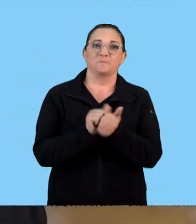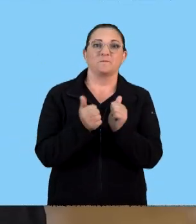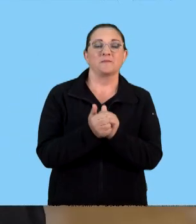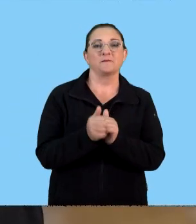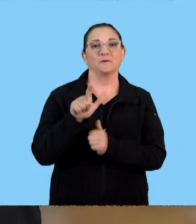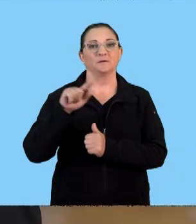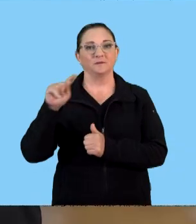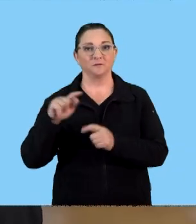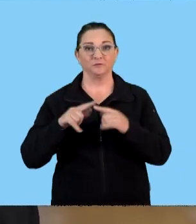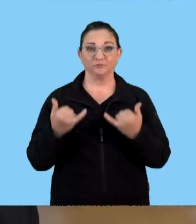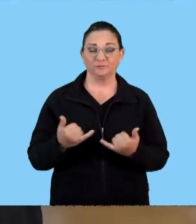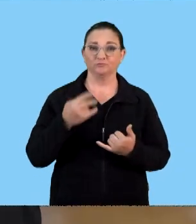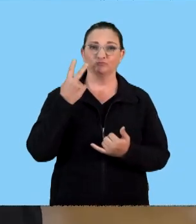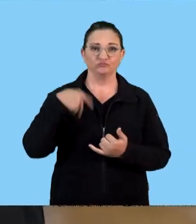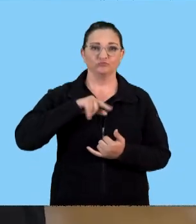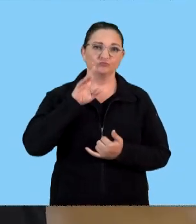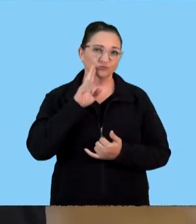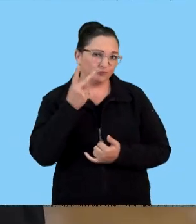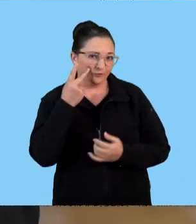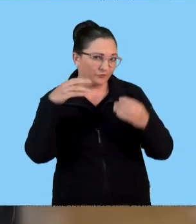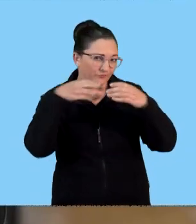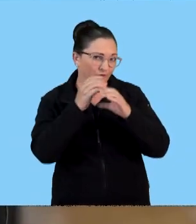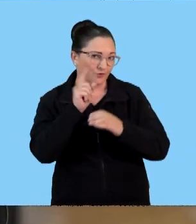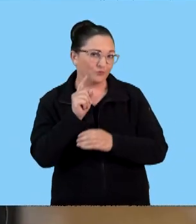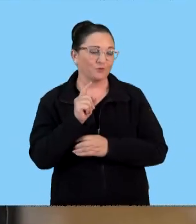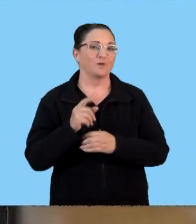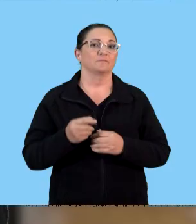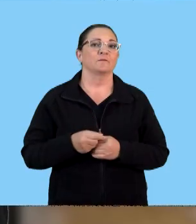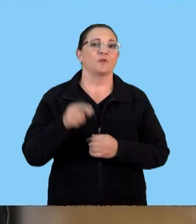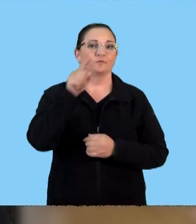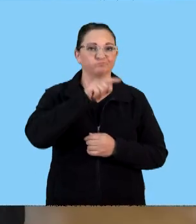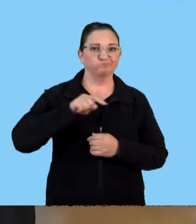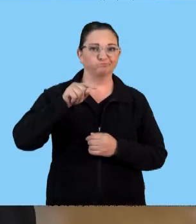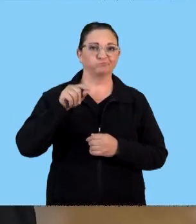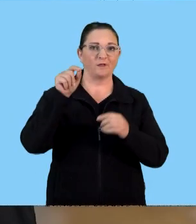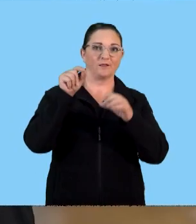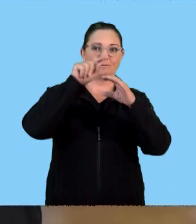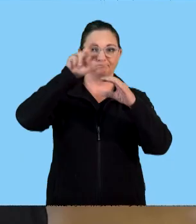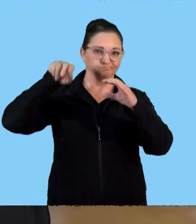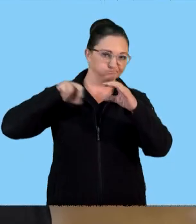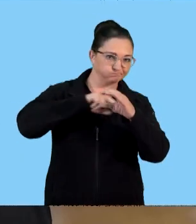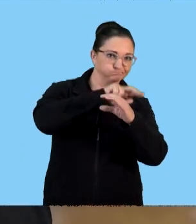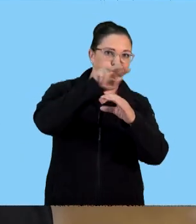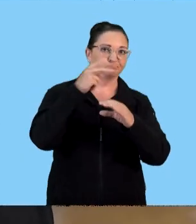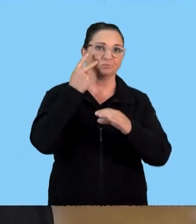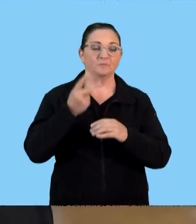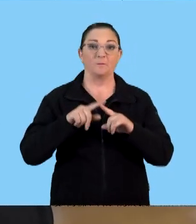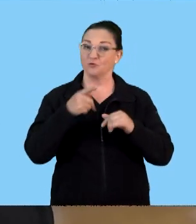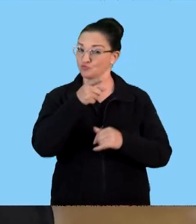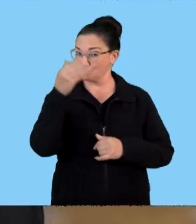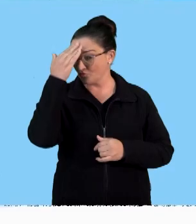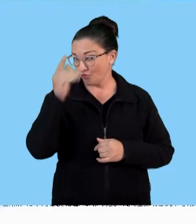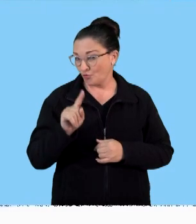and circumference. Now, as per the usual, let me quickly share something very interesting with you. Now, did you know